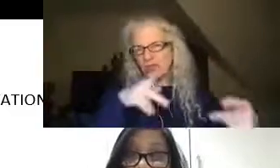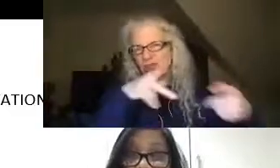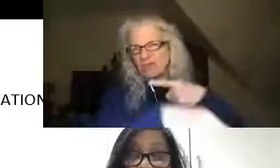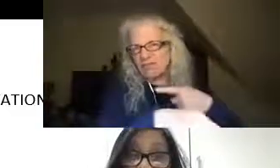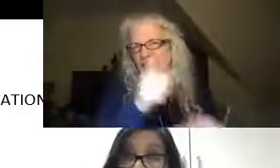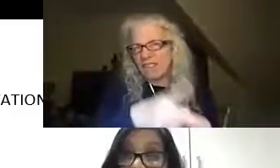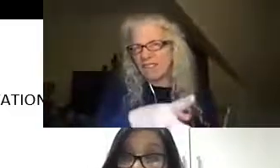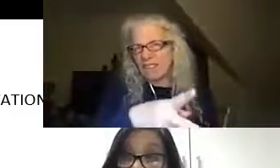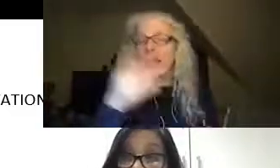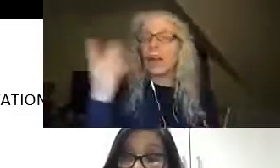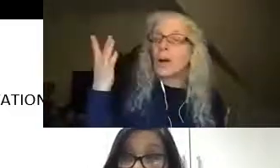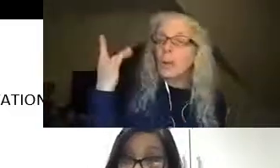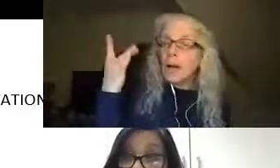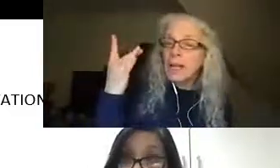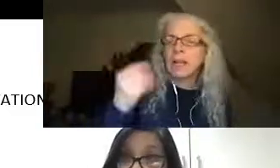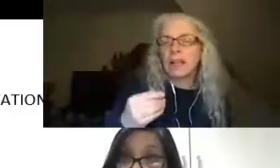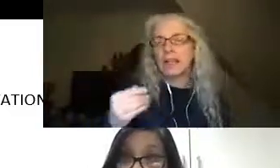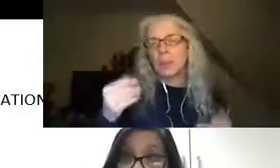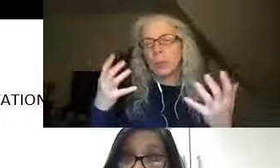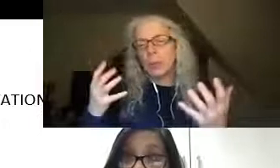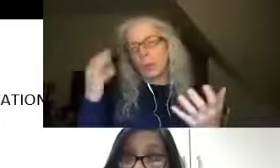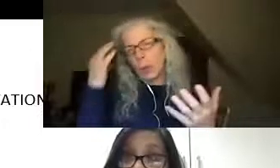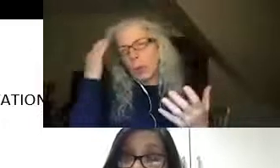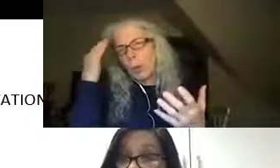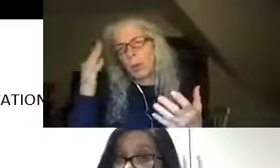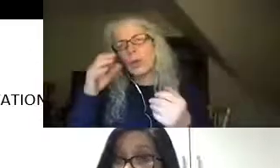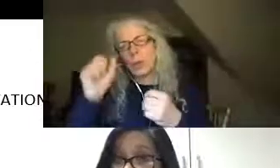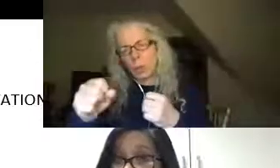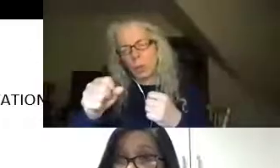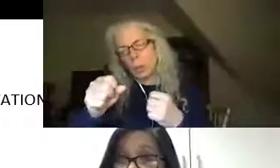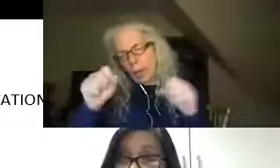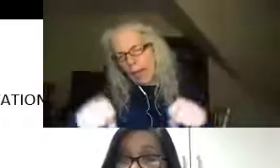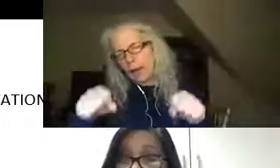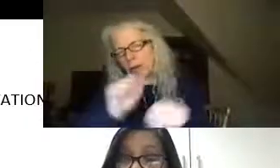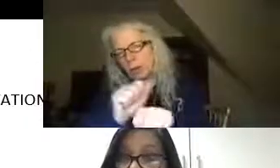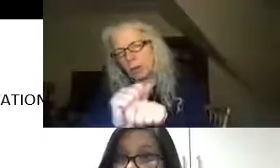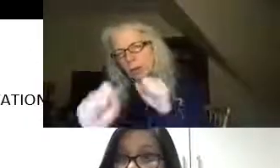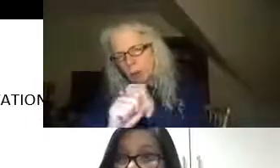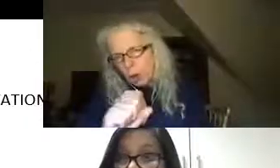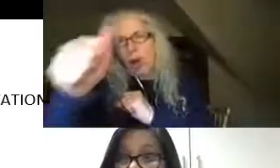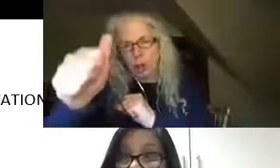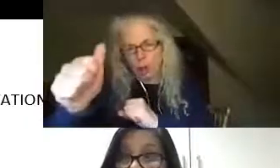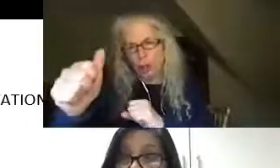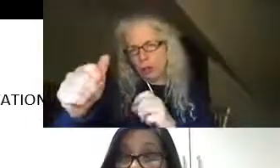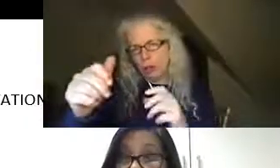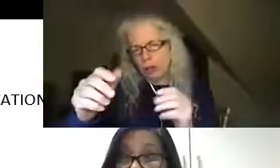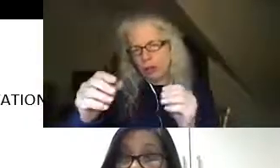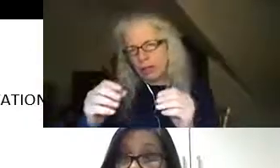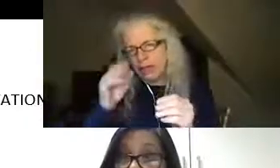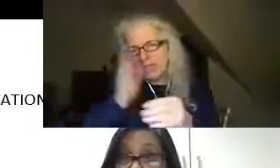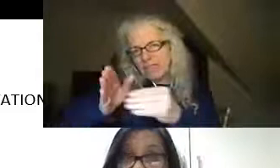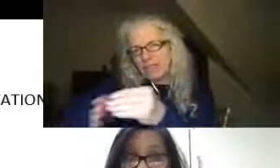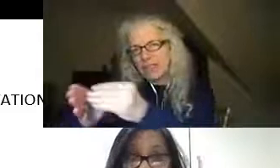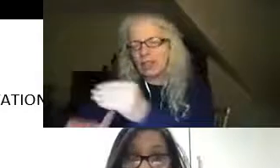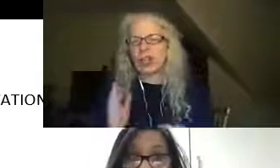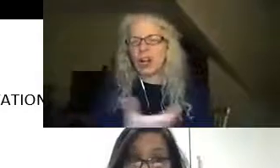this was to allow for the continuation of the grant work and to be able to finish up our remaining project